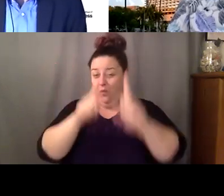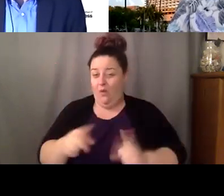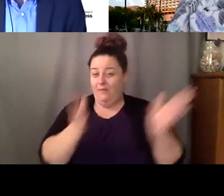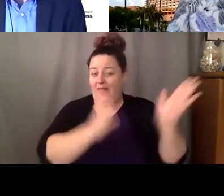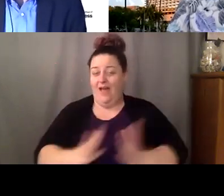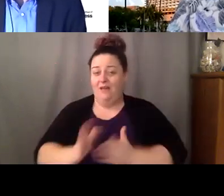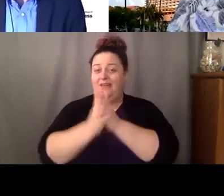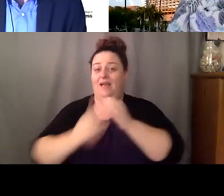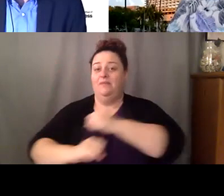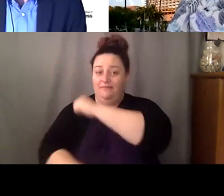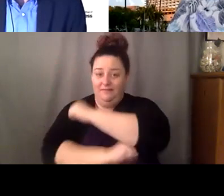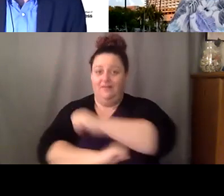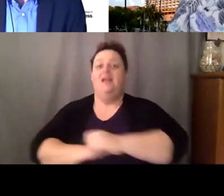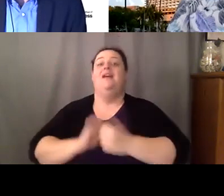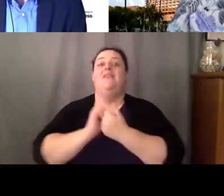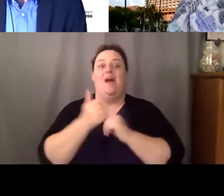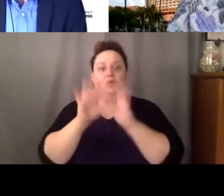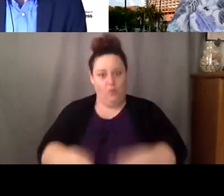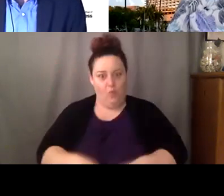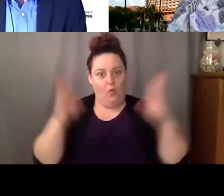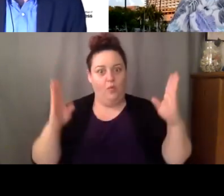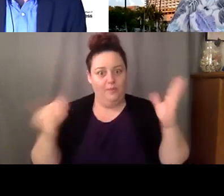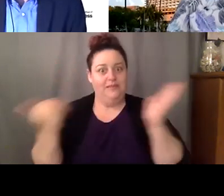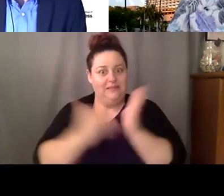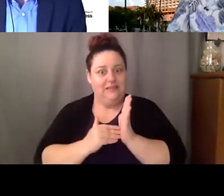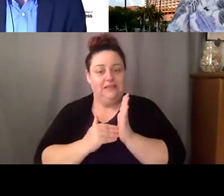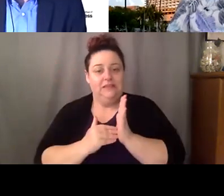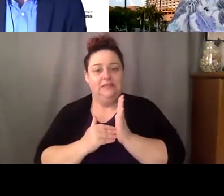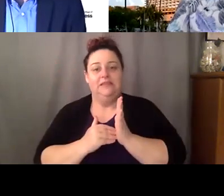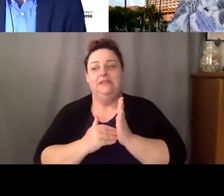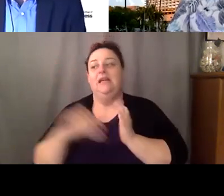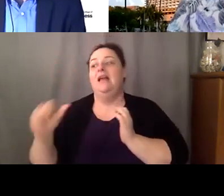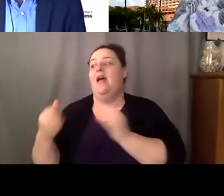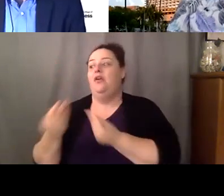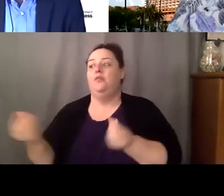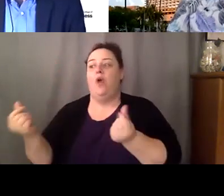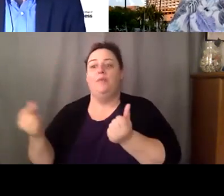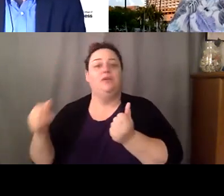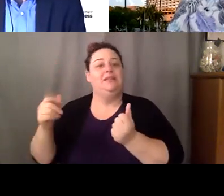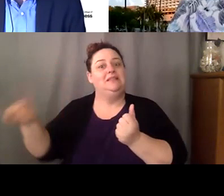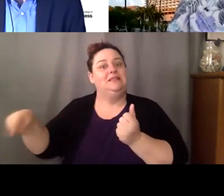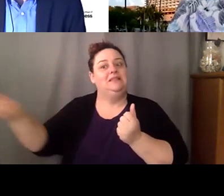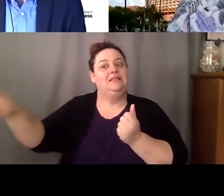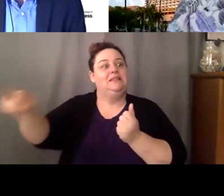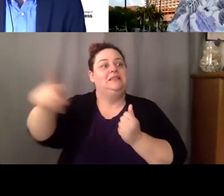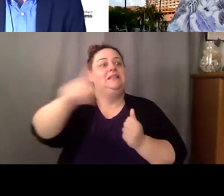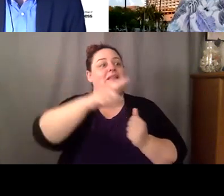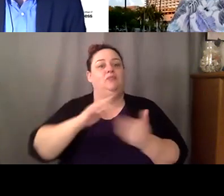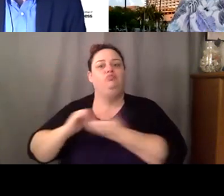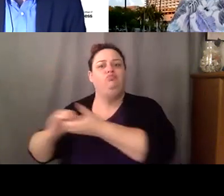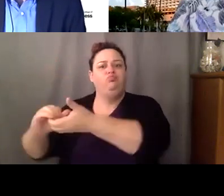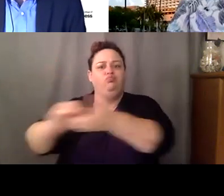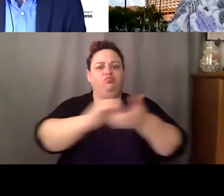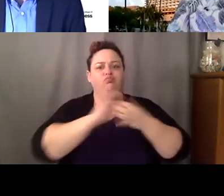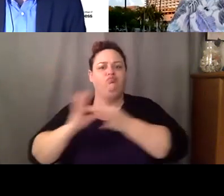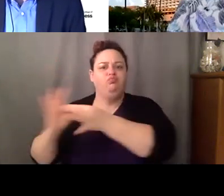for our reopening and how we and, you know, whatever other properties and hotel companies in Vegas called it, it really was our ability